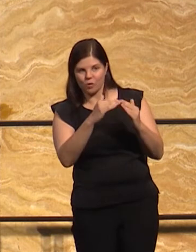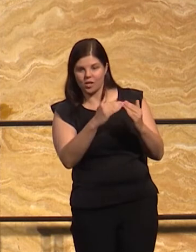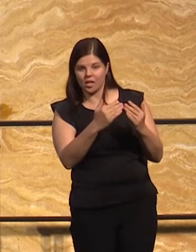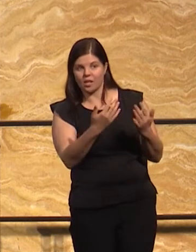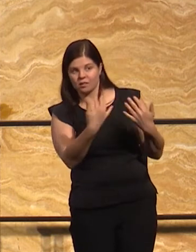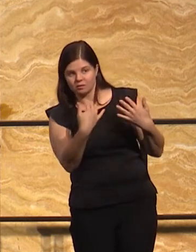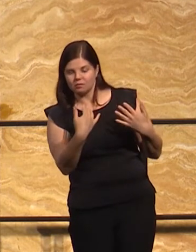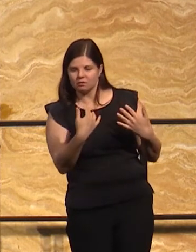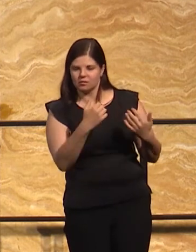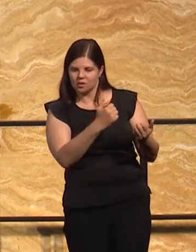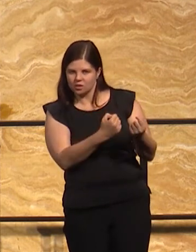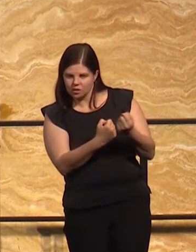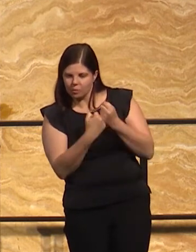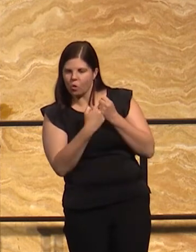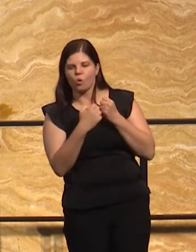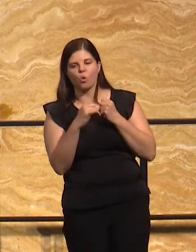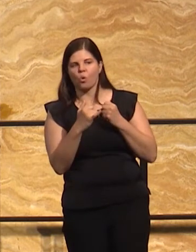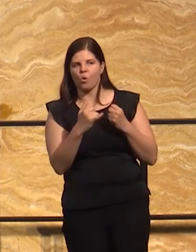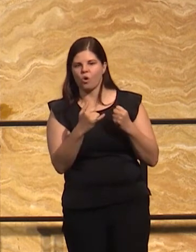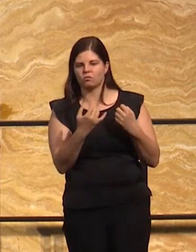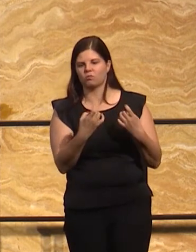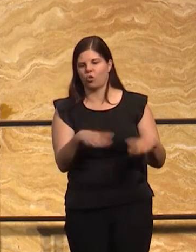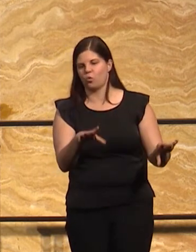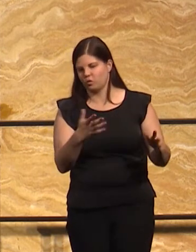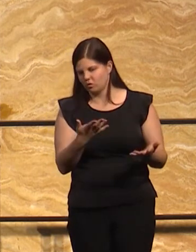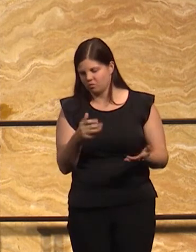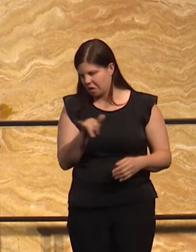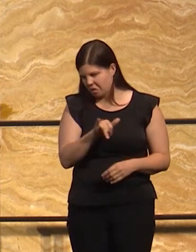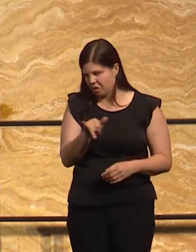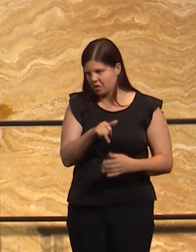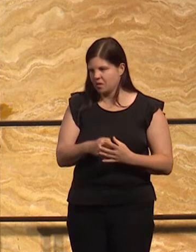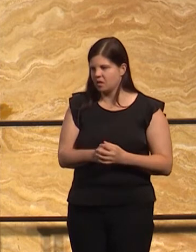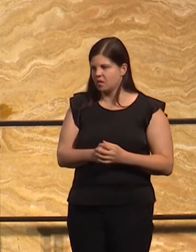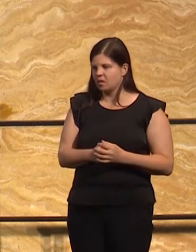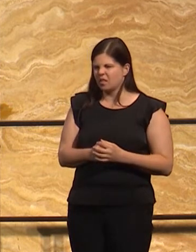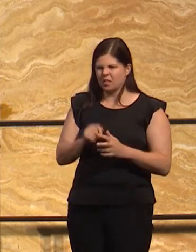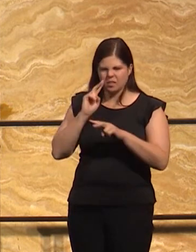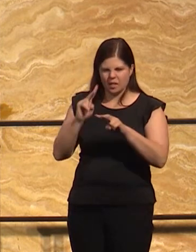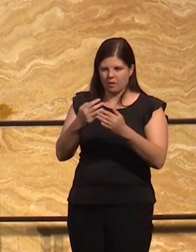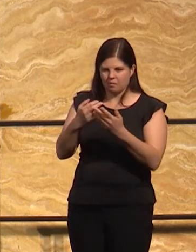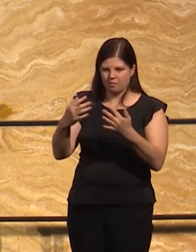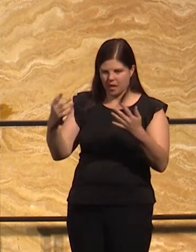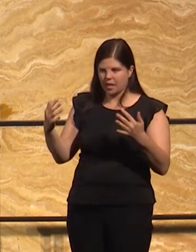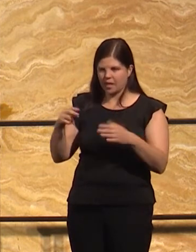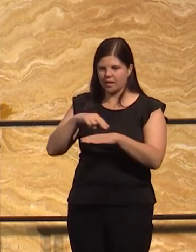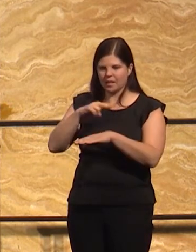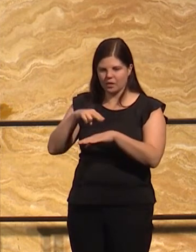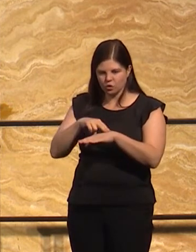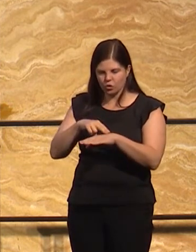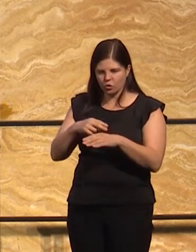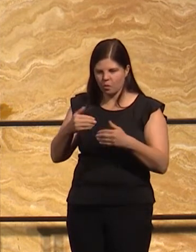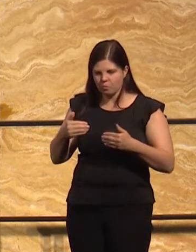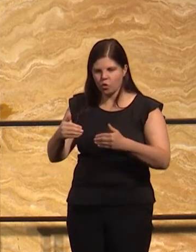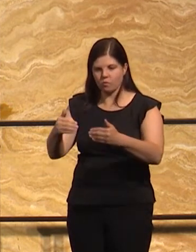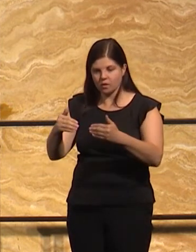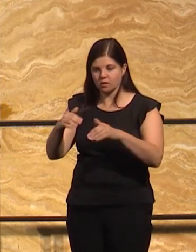So I always tell friends in the national movements around the world, don't descend to the